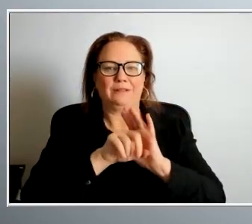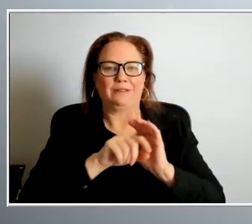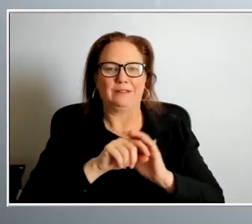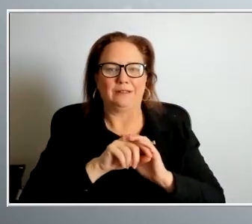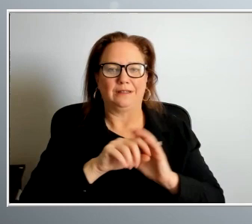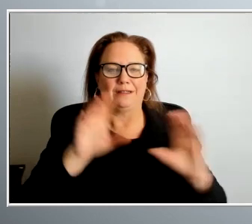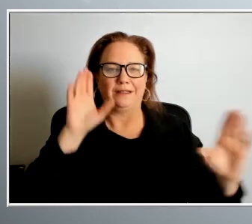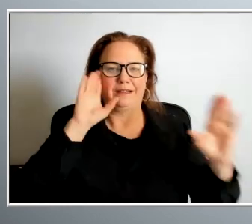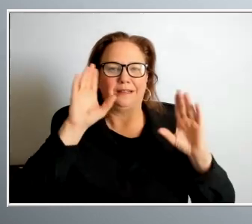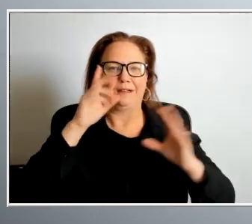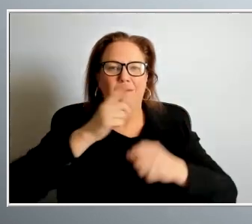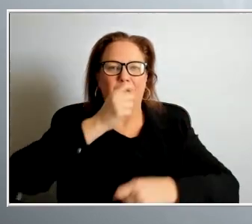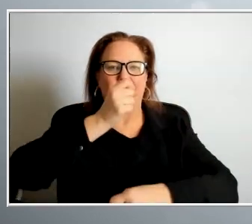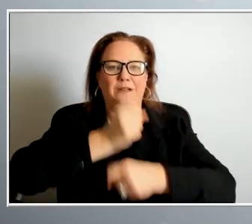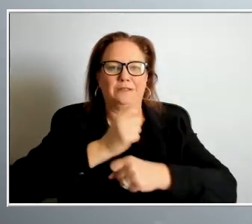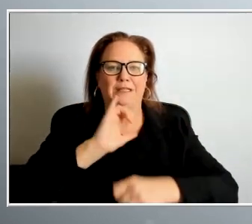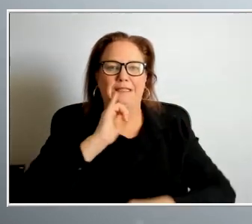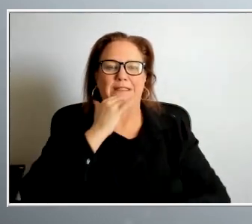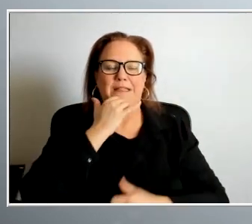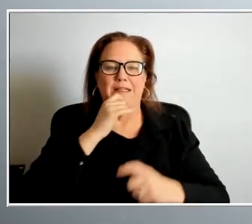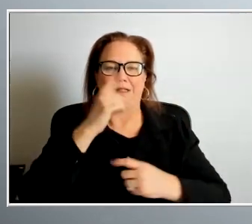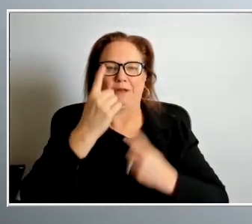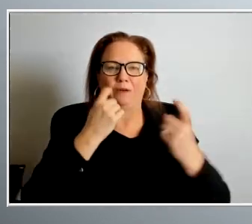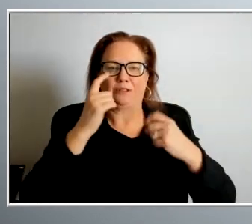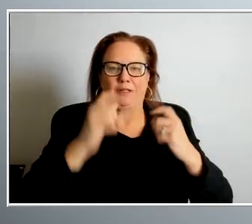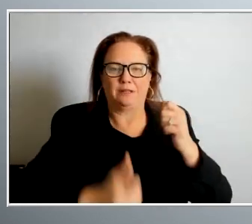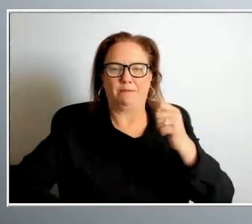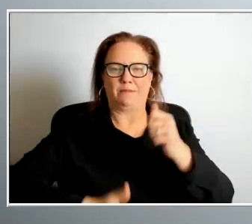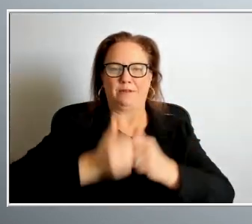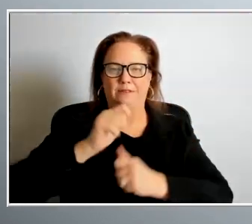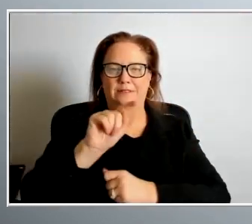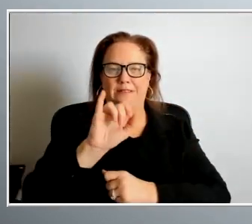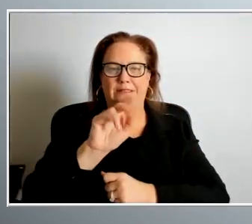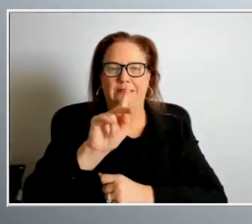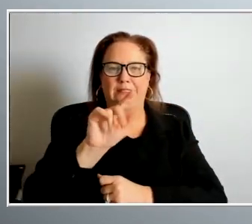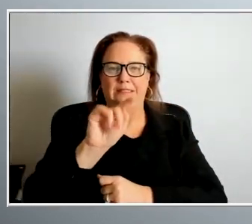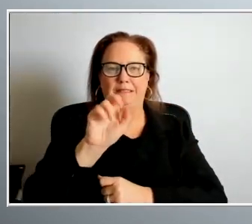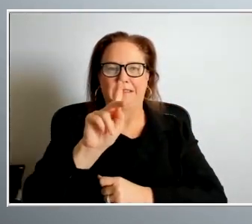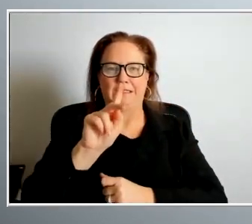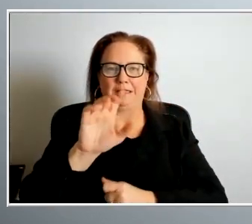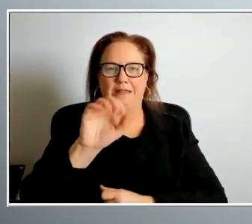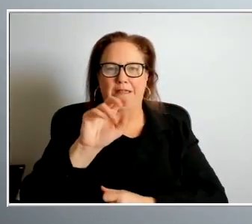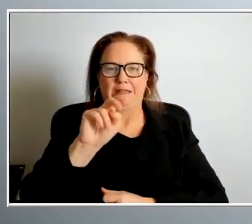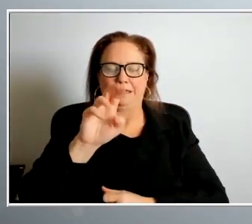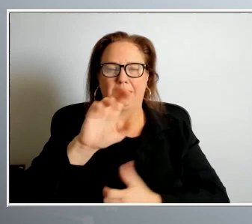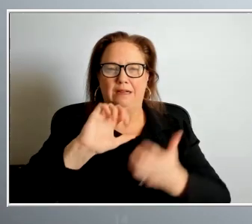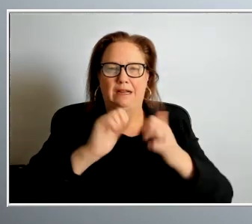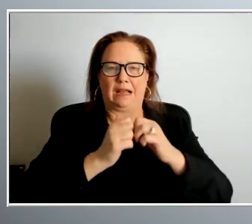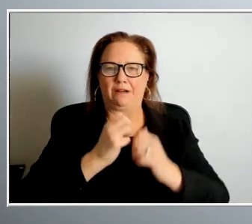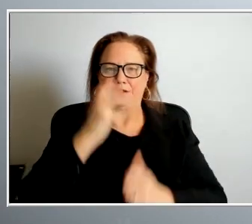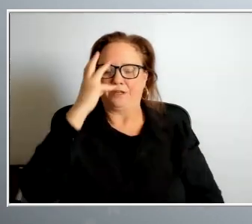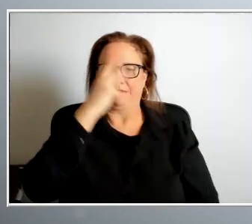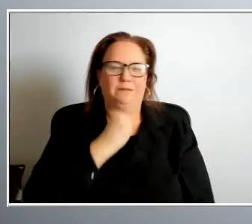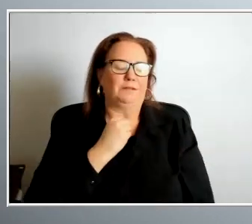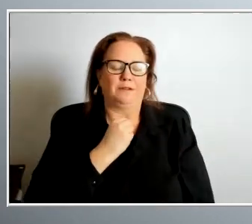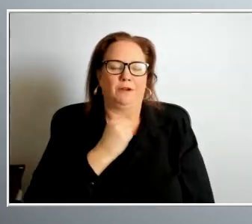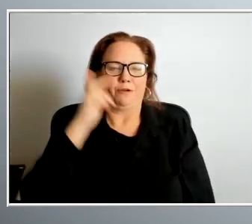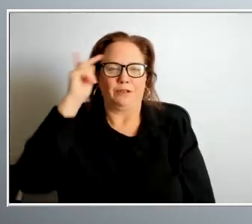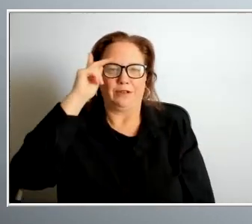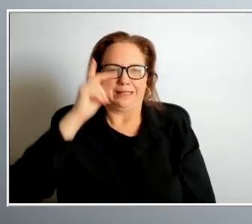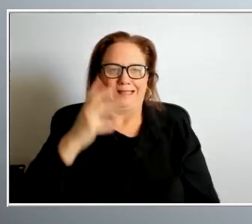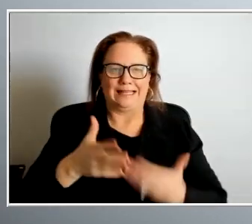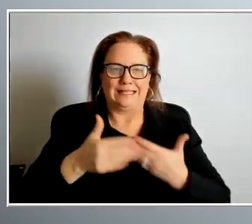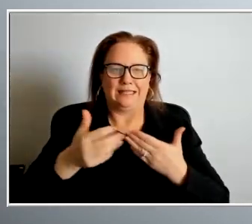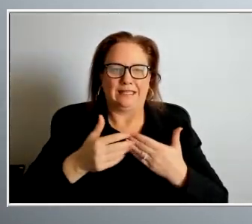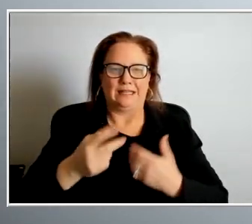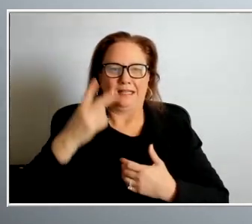It's been a year since the accident, and the question I get asked the most on TikTok is, Conor, how did you get so attractive? Well, that's easy. I had